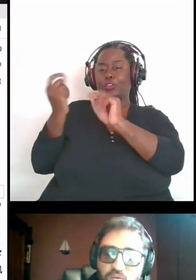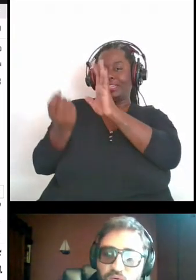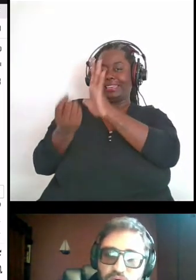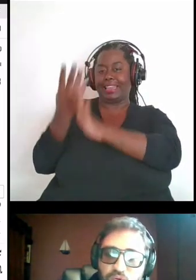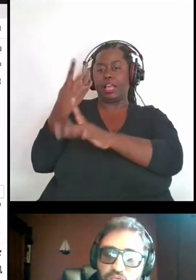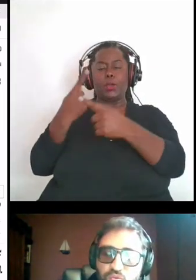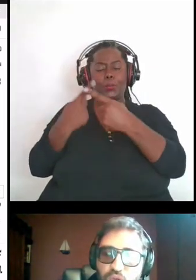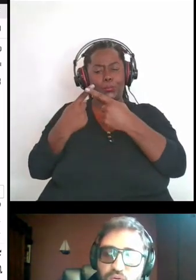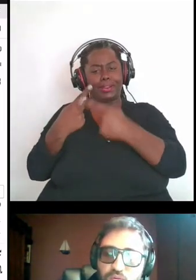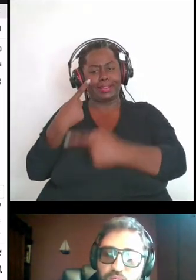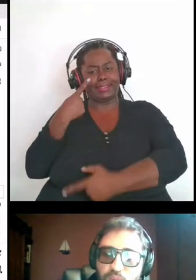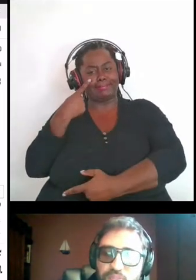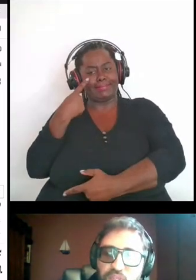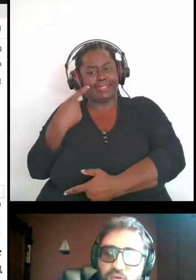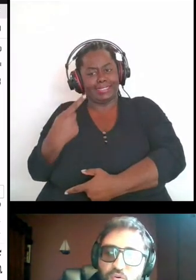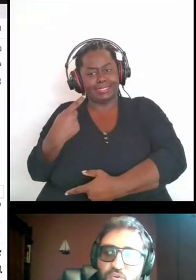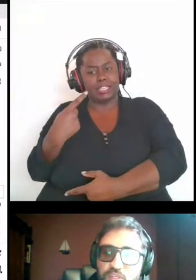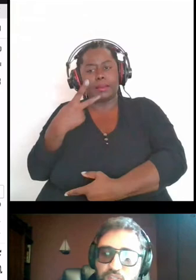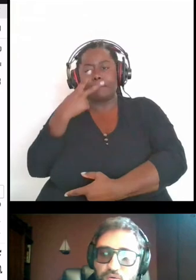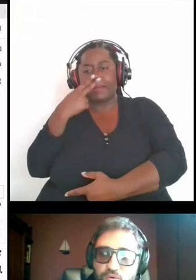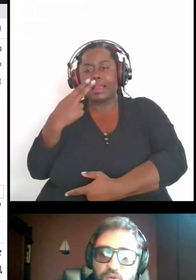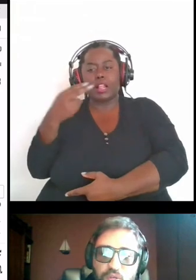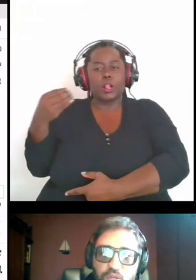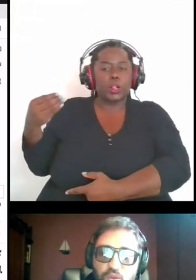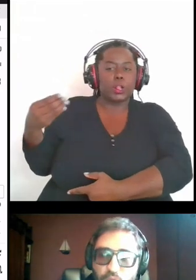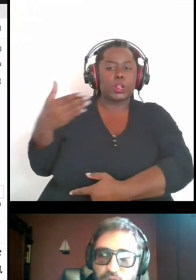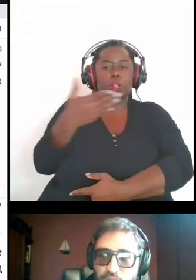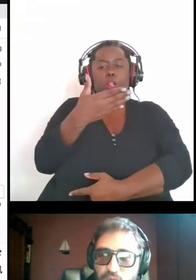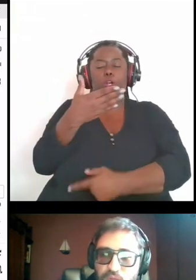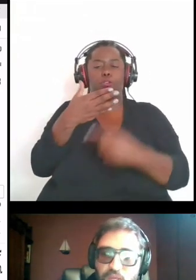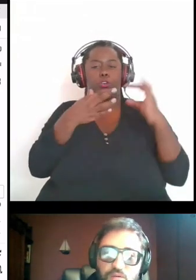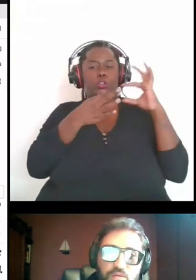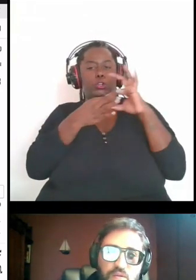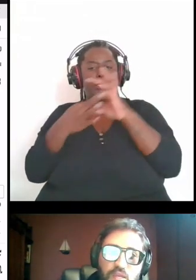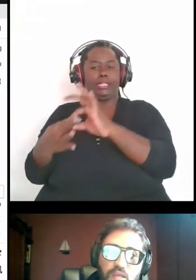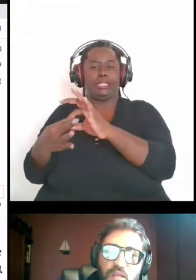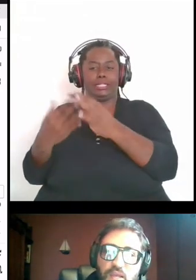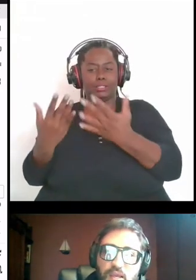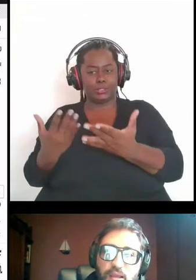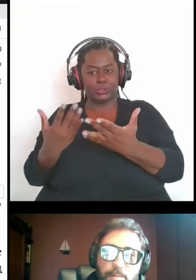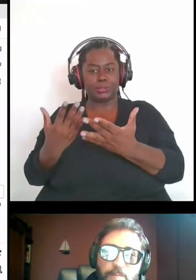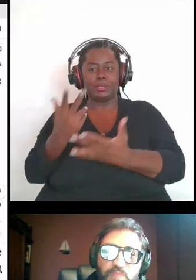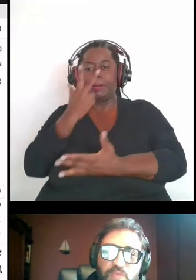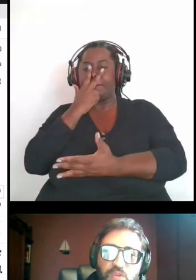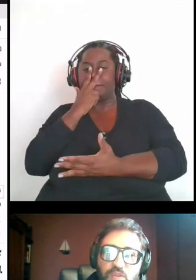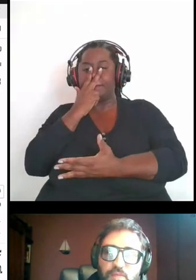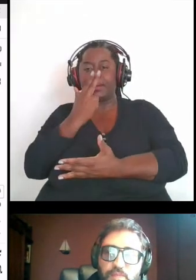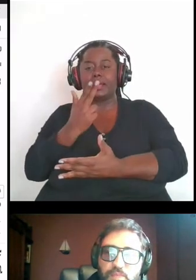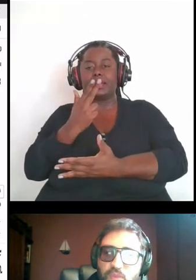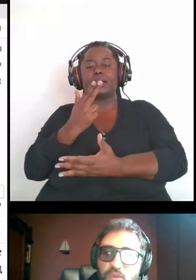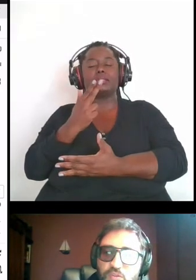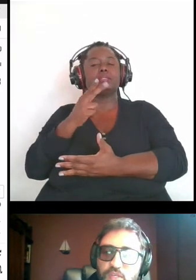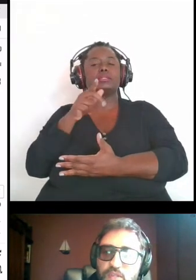system that's a new context it's like they are being re-signified it's like